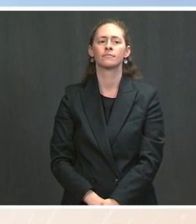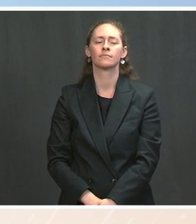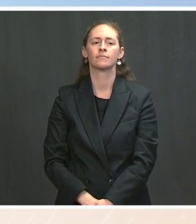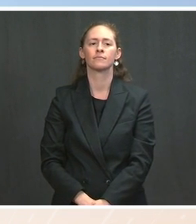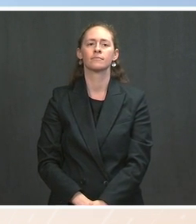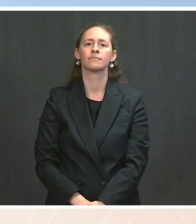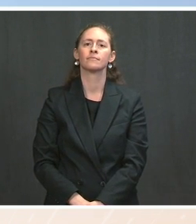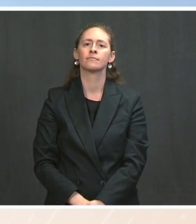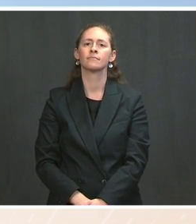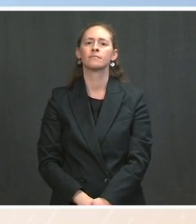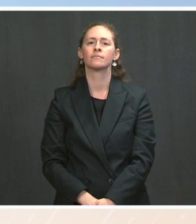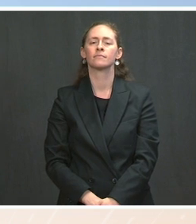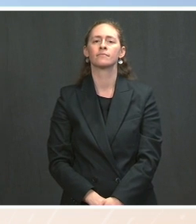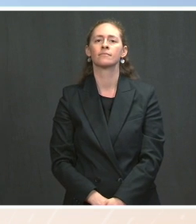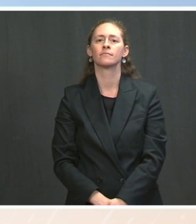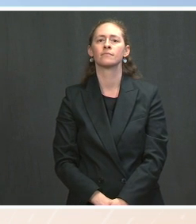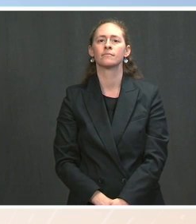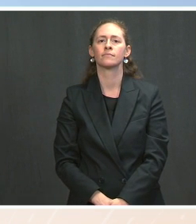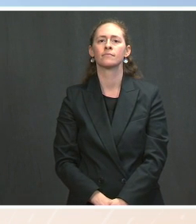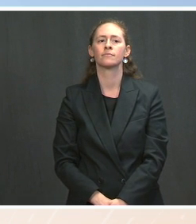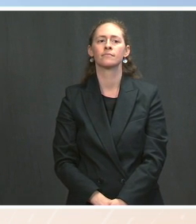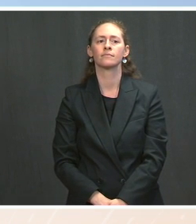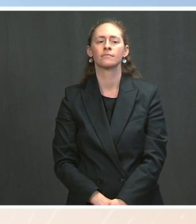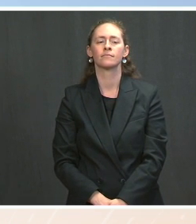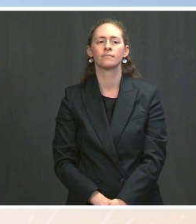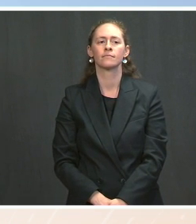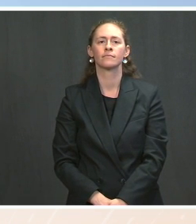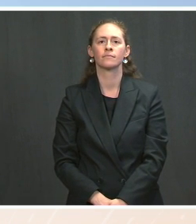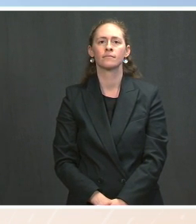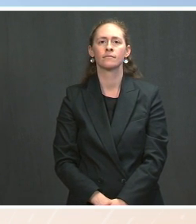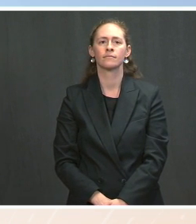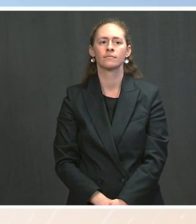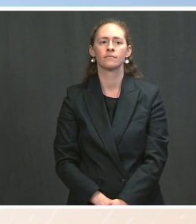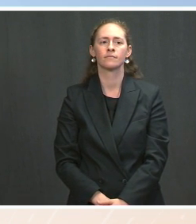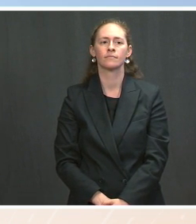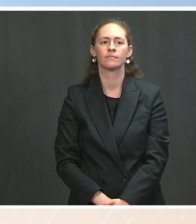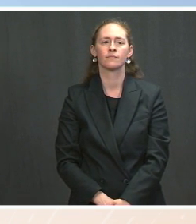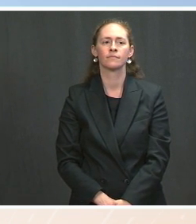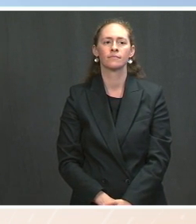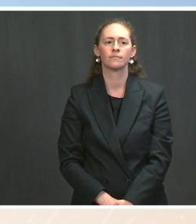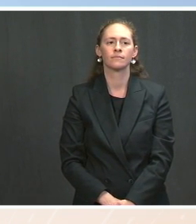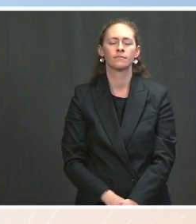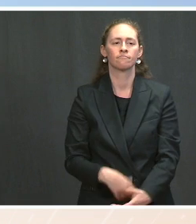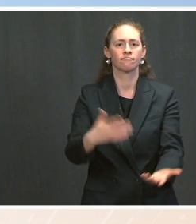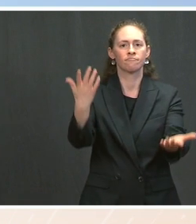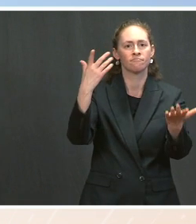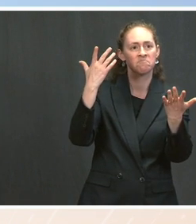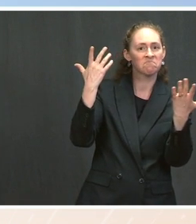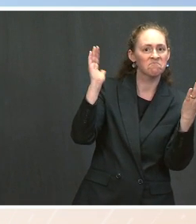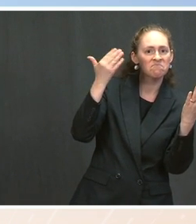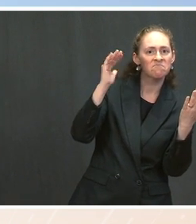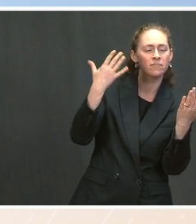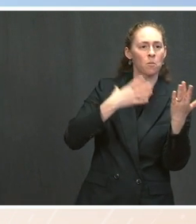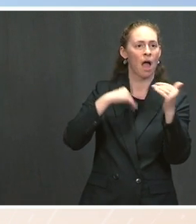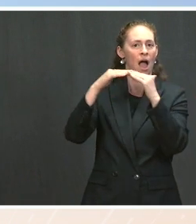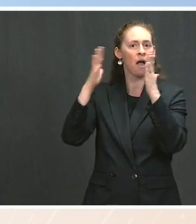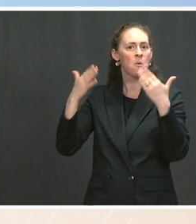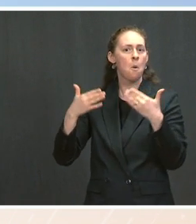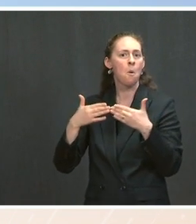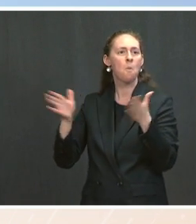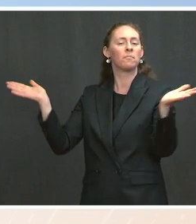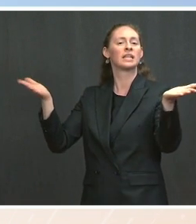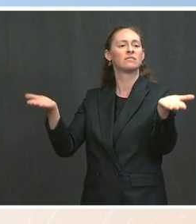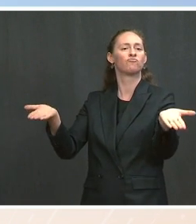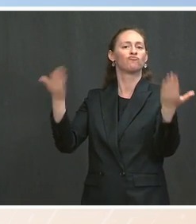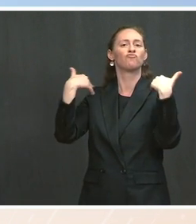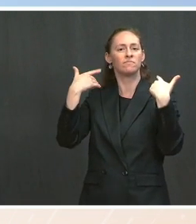question about the White House being open, of course, now we're all masks off, at least for the press. Yeah. I can only speak to our experience here.